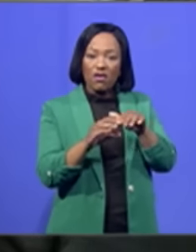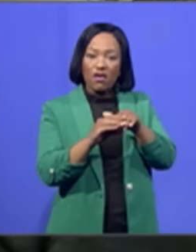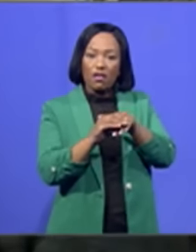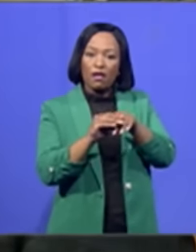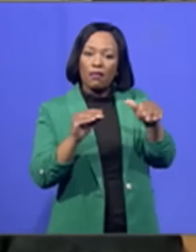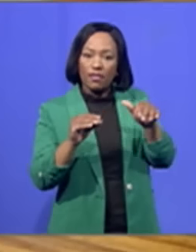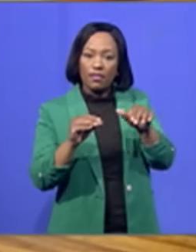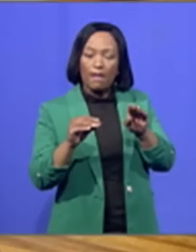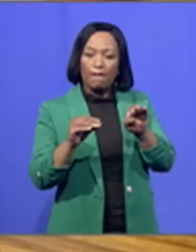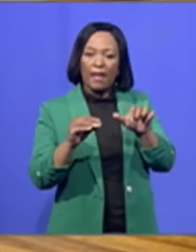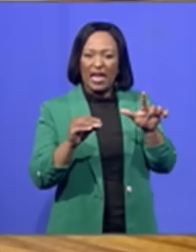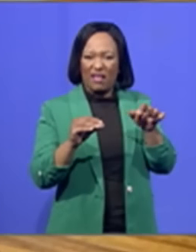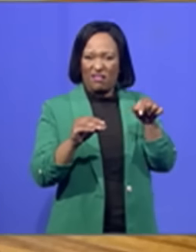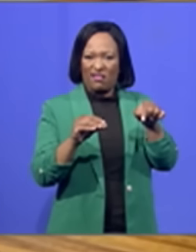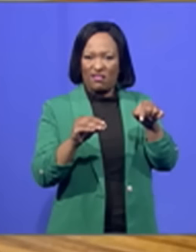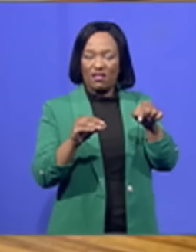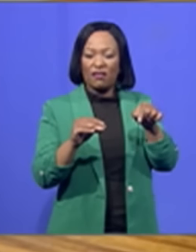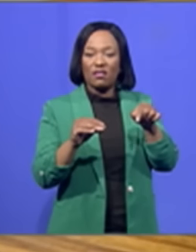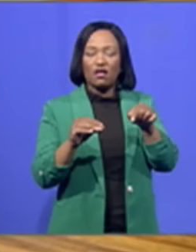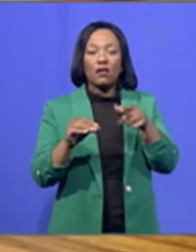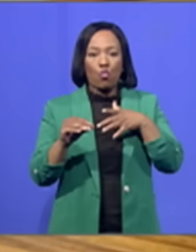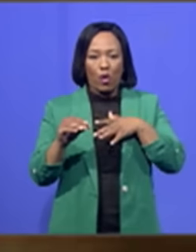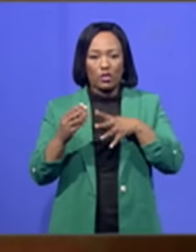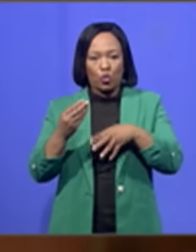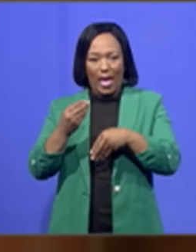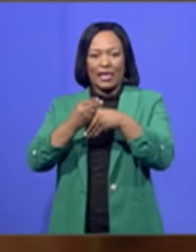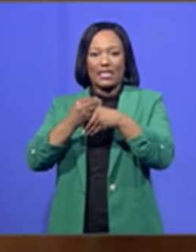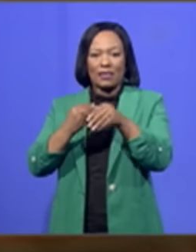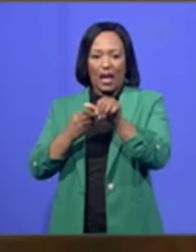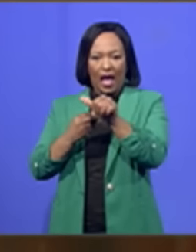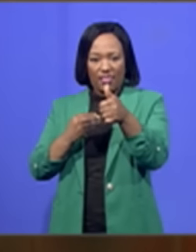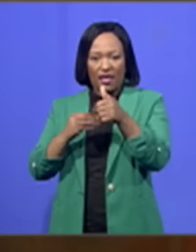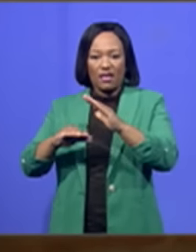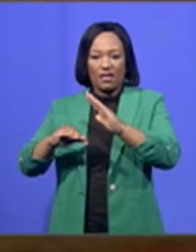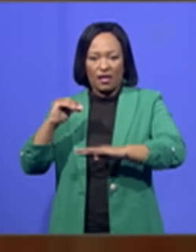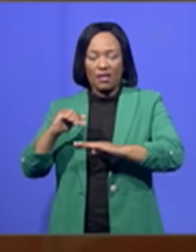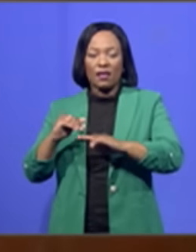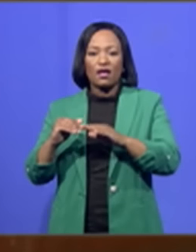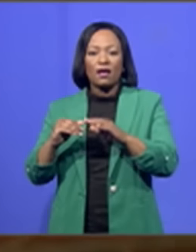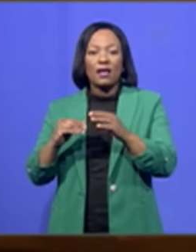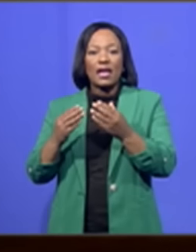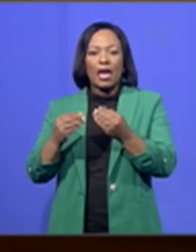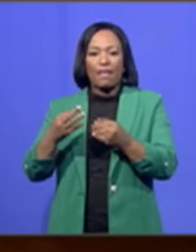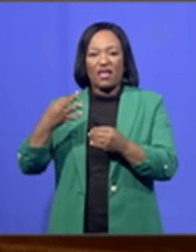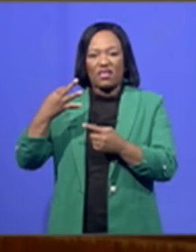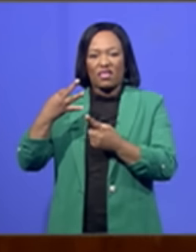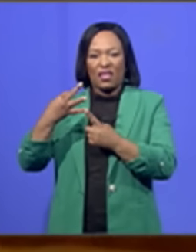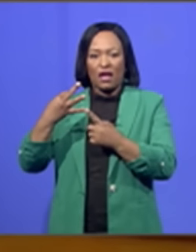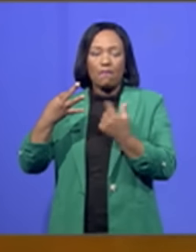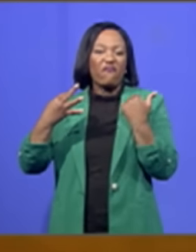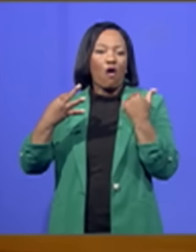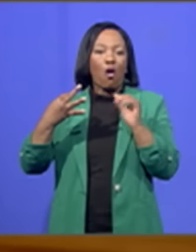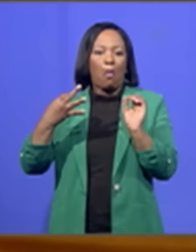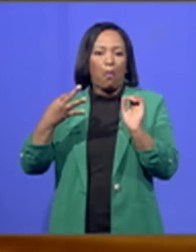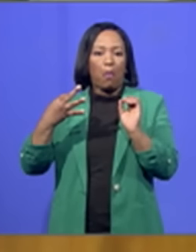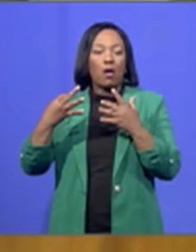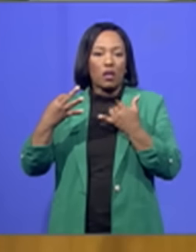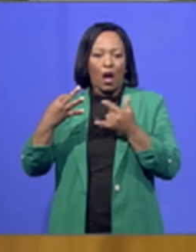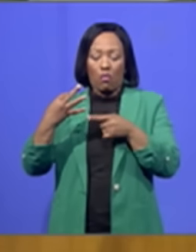wishes to add one count, that is count 3, which was not there